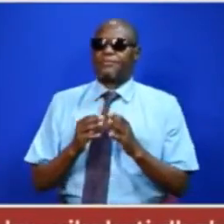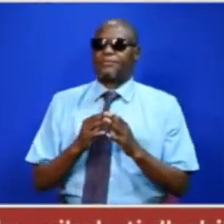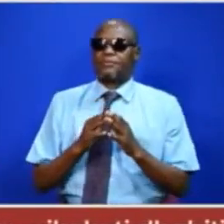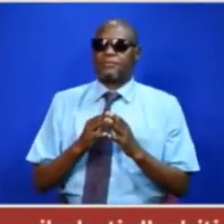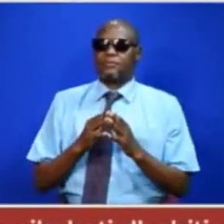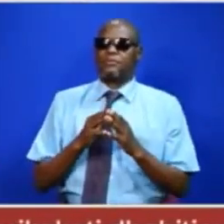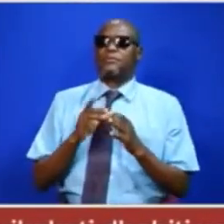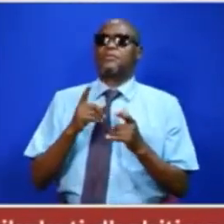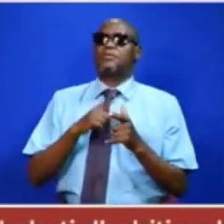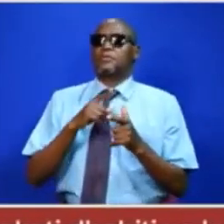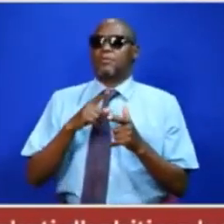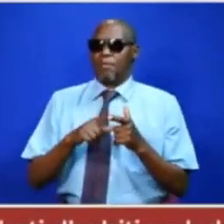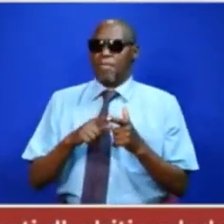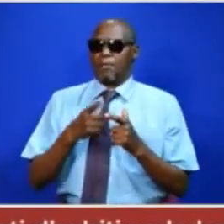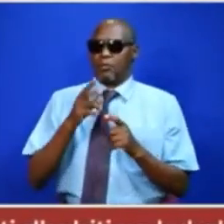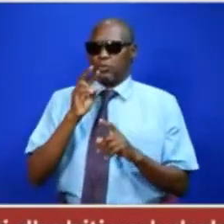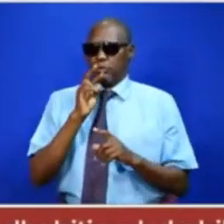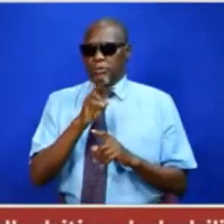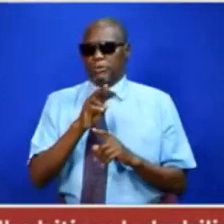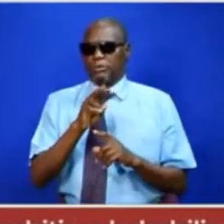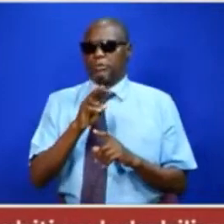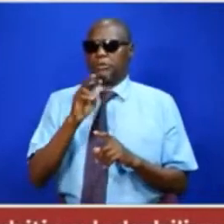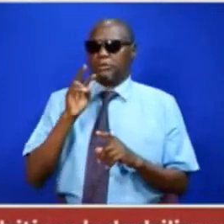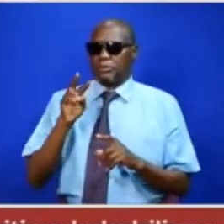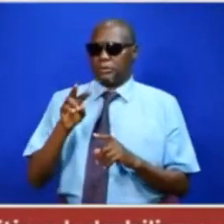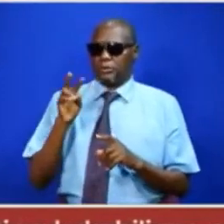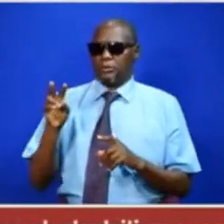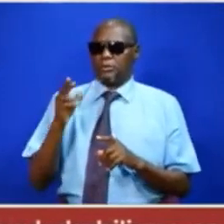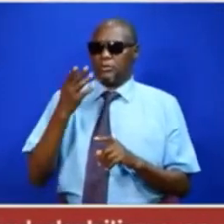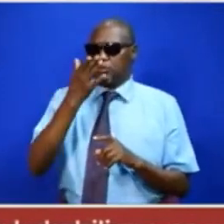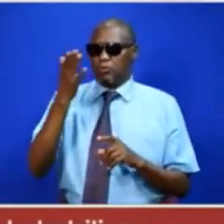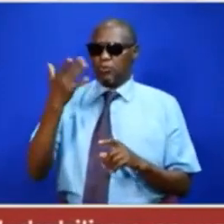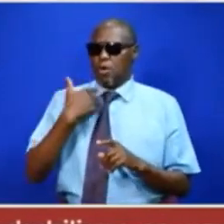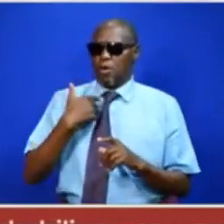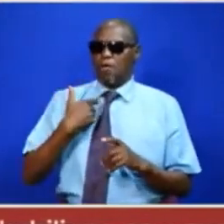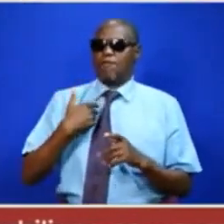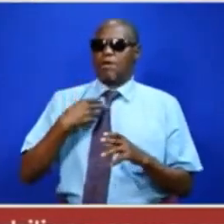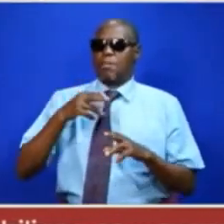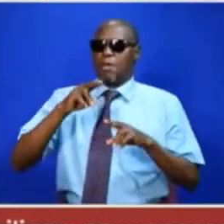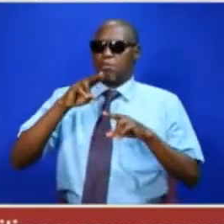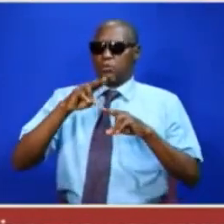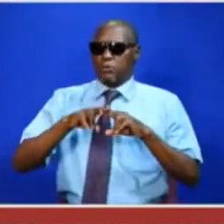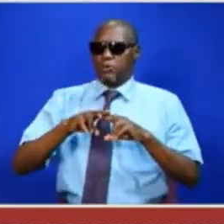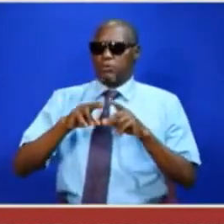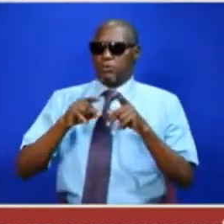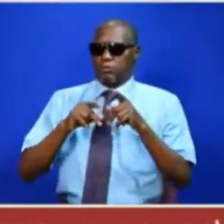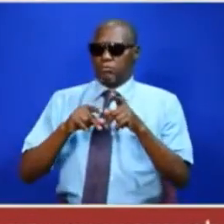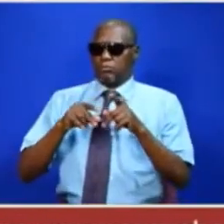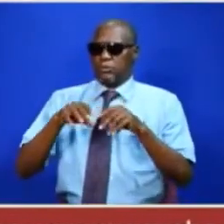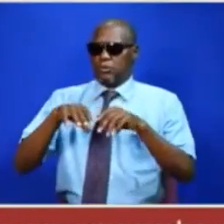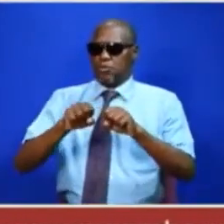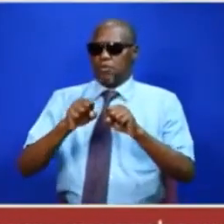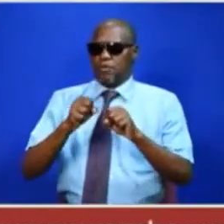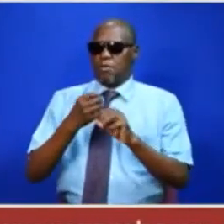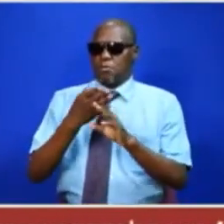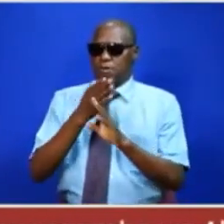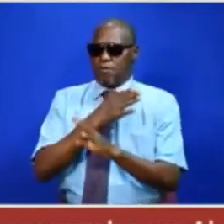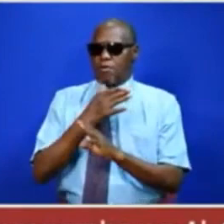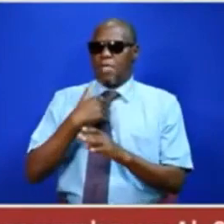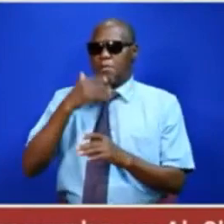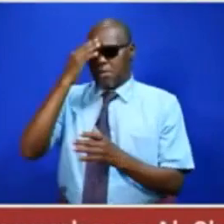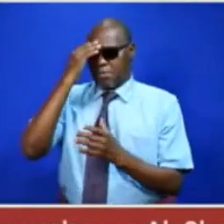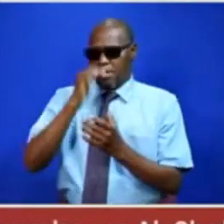then when you look at those who have held that position before, I believe strictly